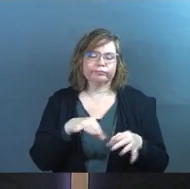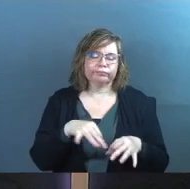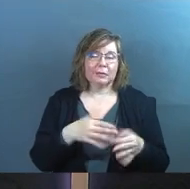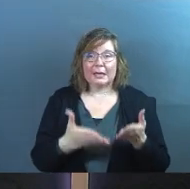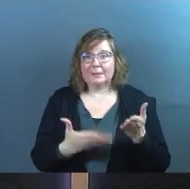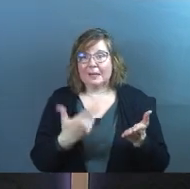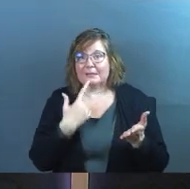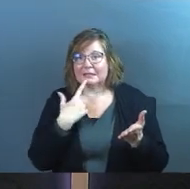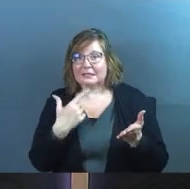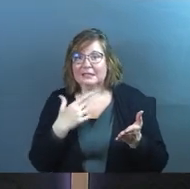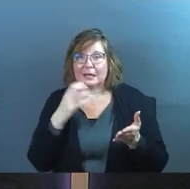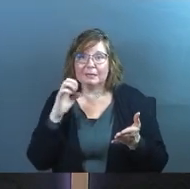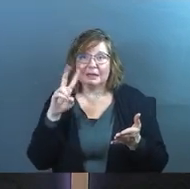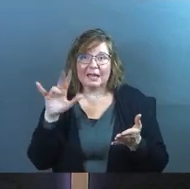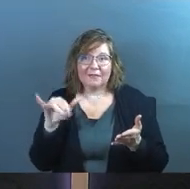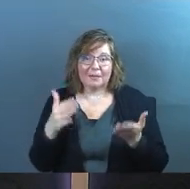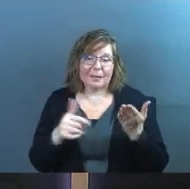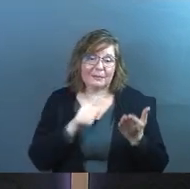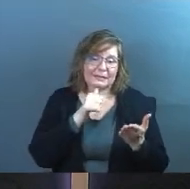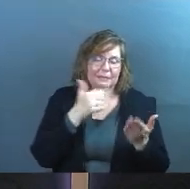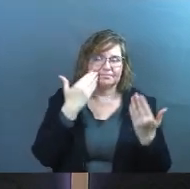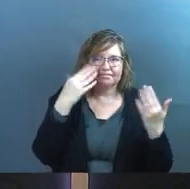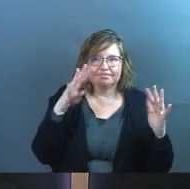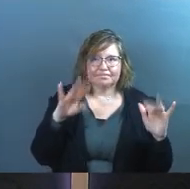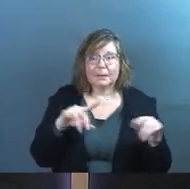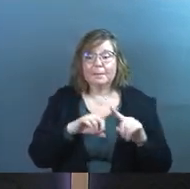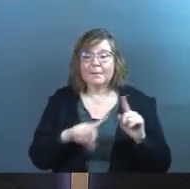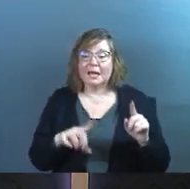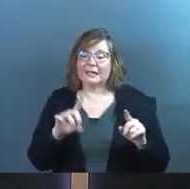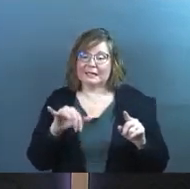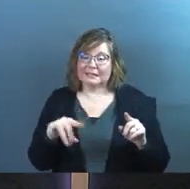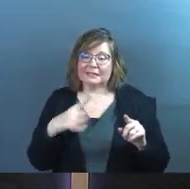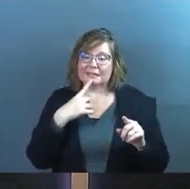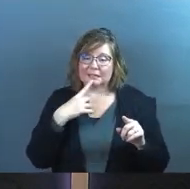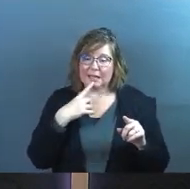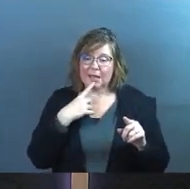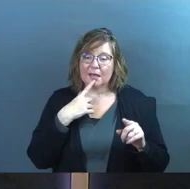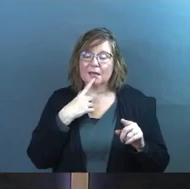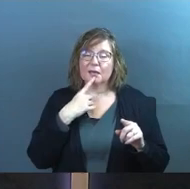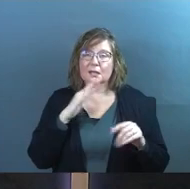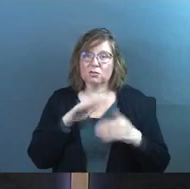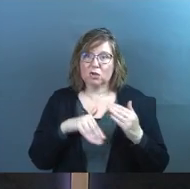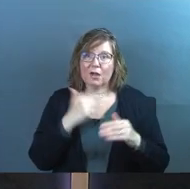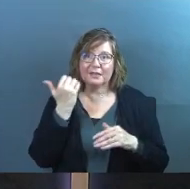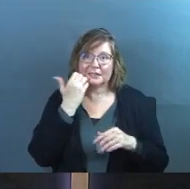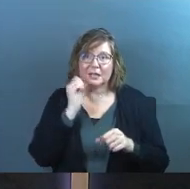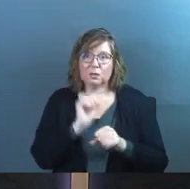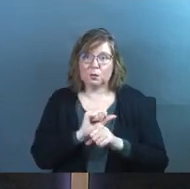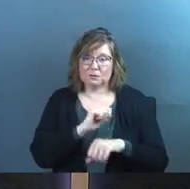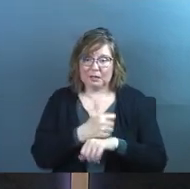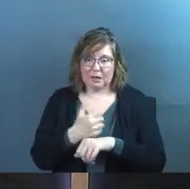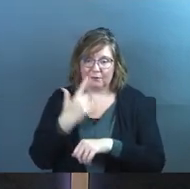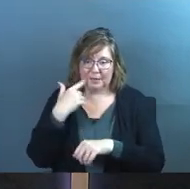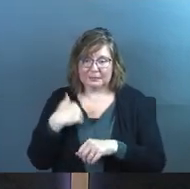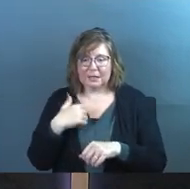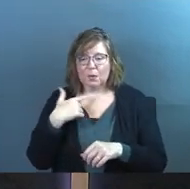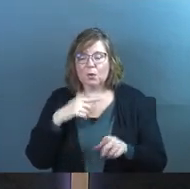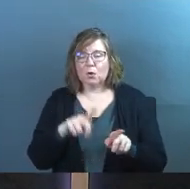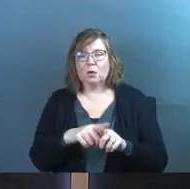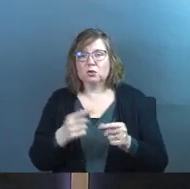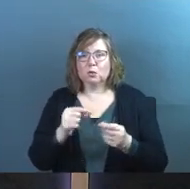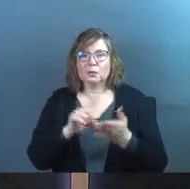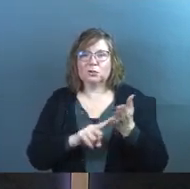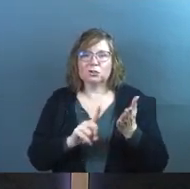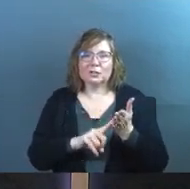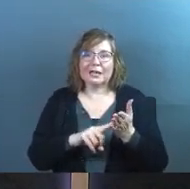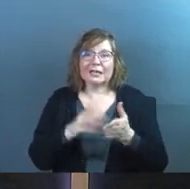again, maybe he said something about cavities. Maybe he didn't. You don't know. But he did say, he's got all this dental work lined up for me, and he was saying, like, oh, we also just got to do a